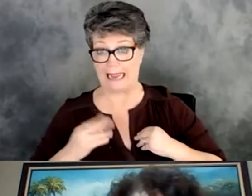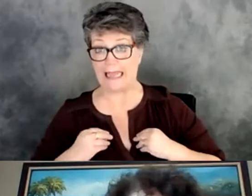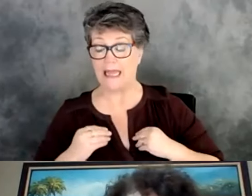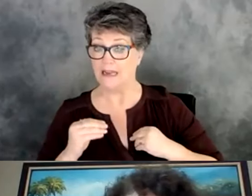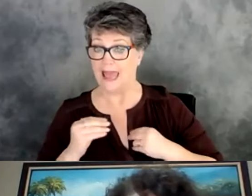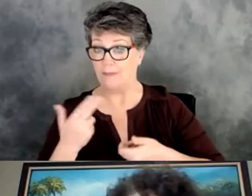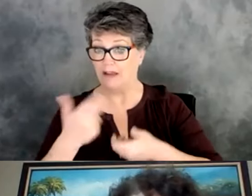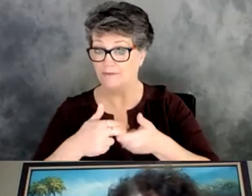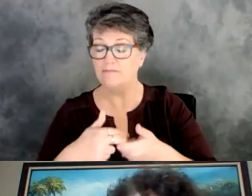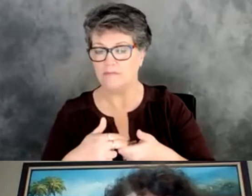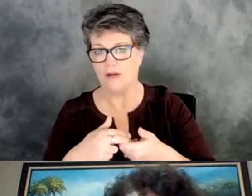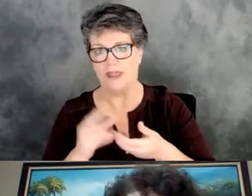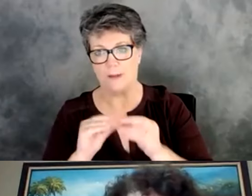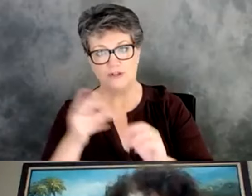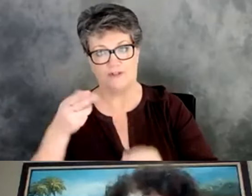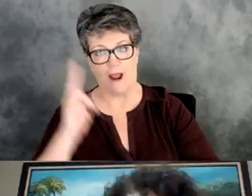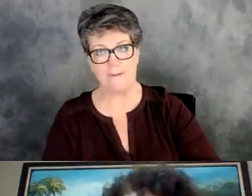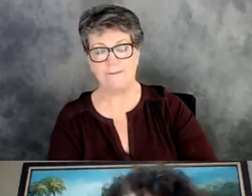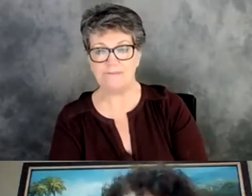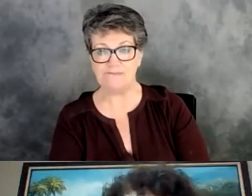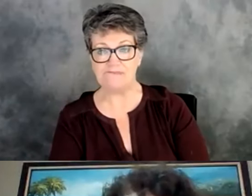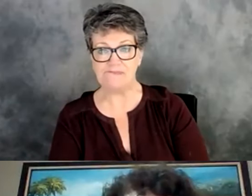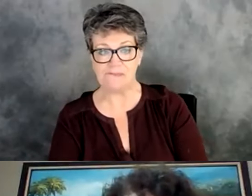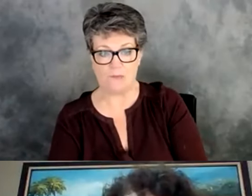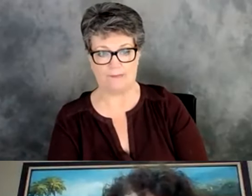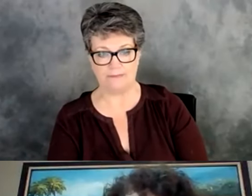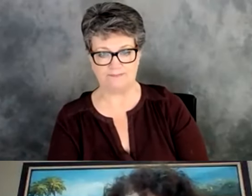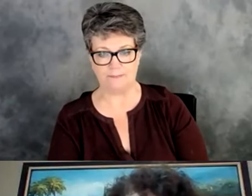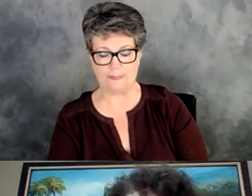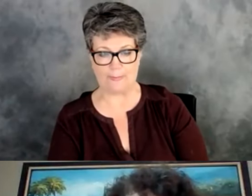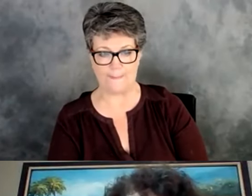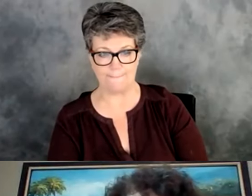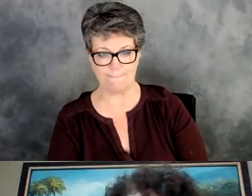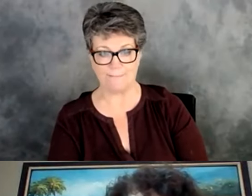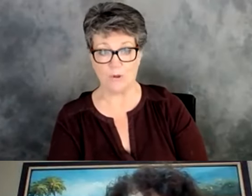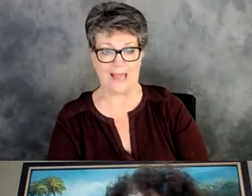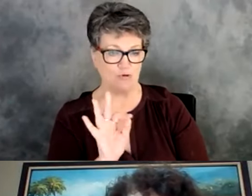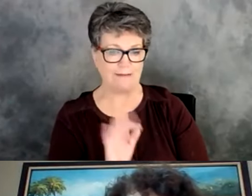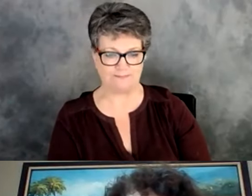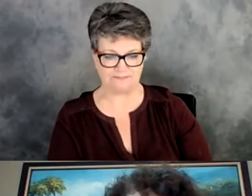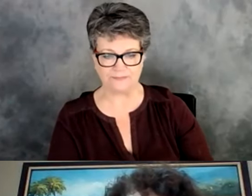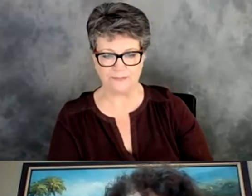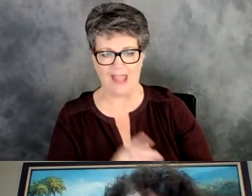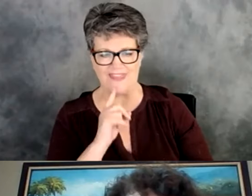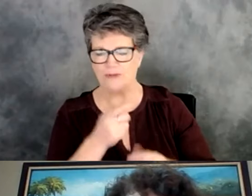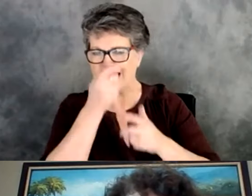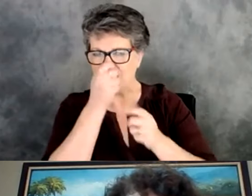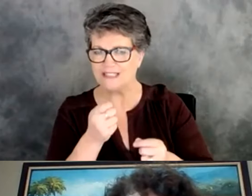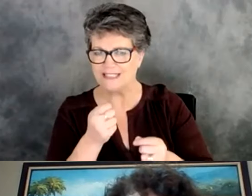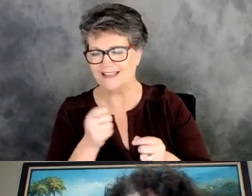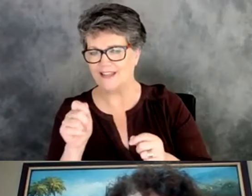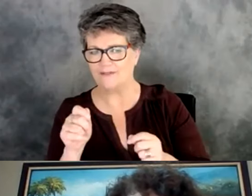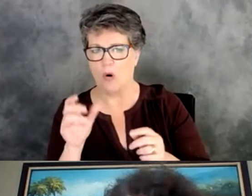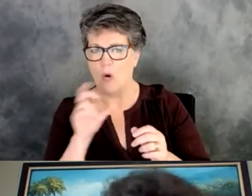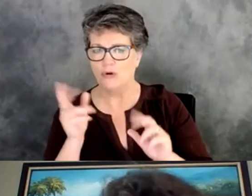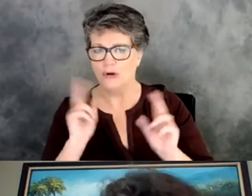I can certainly go back to you if you want the number of the names of plans. Great, yeah, I think it'd be interesting to sort of do the overlay also with